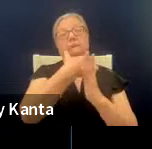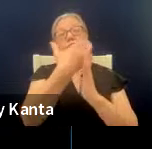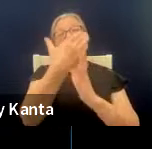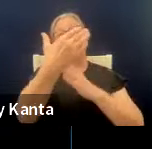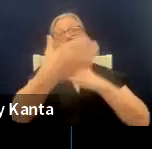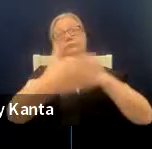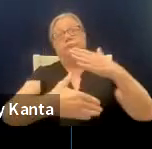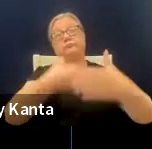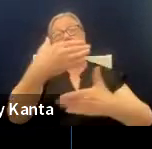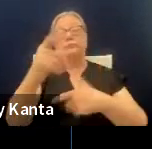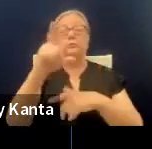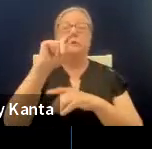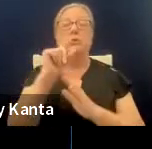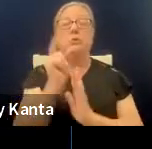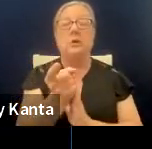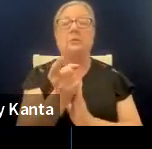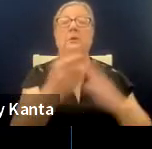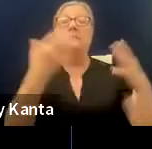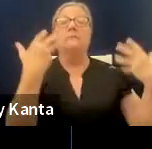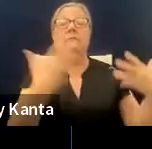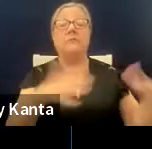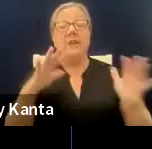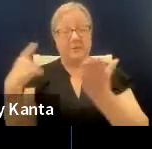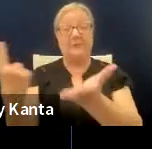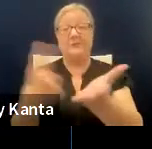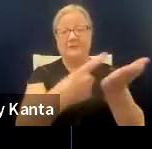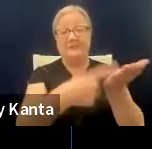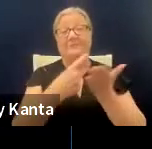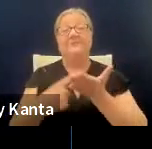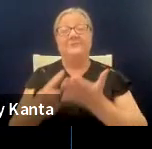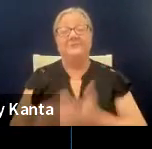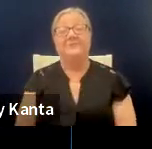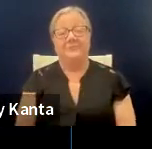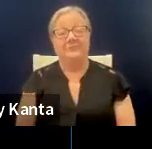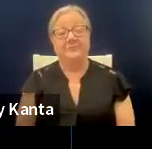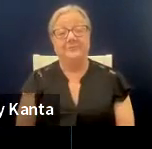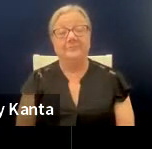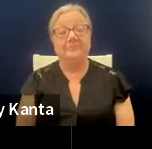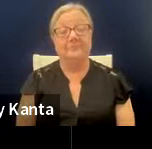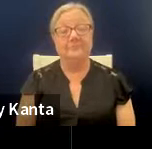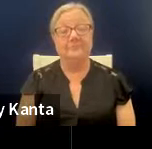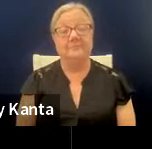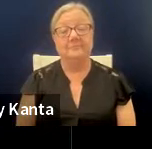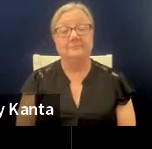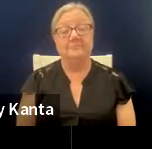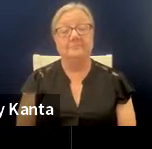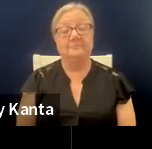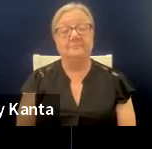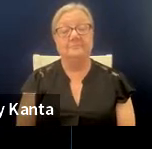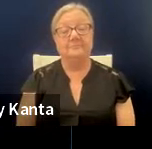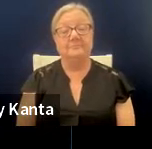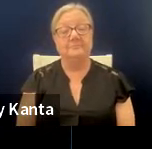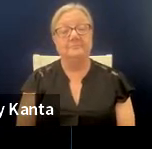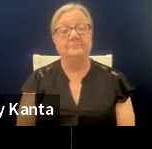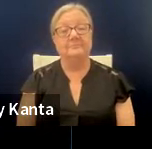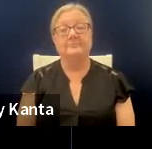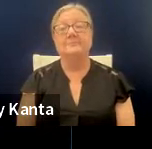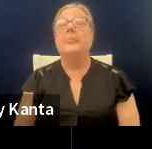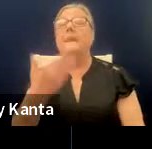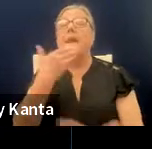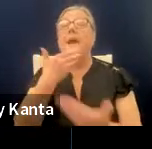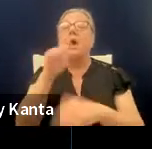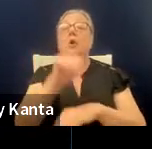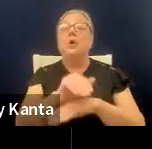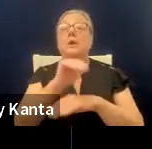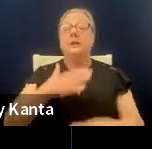good discussion afterwards. Good evening, everybody. My